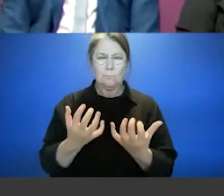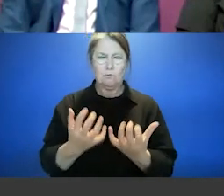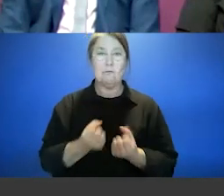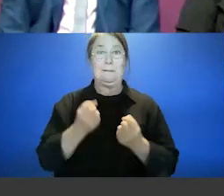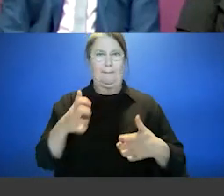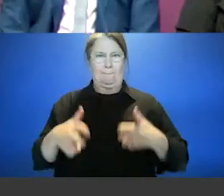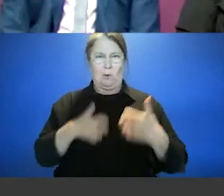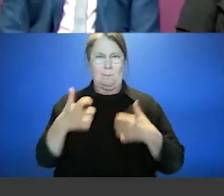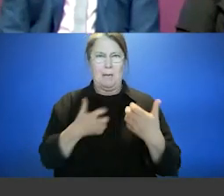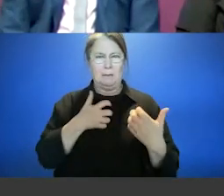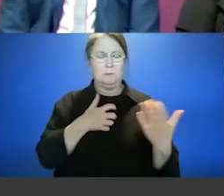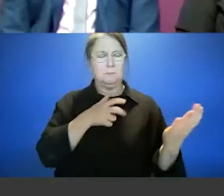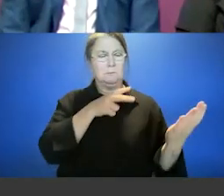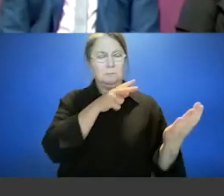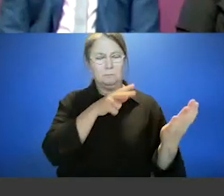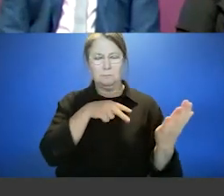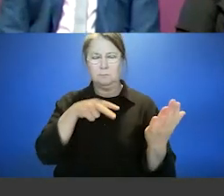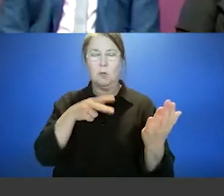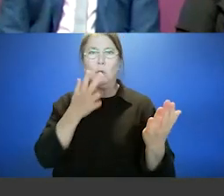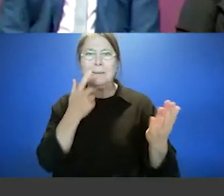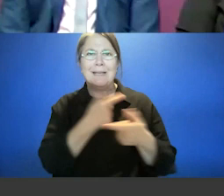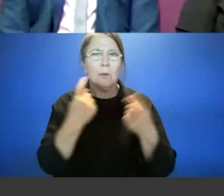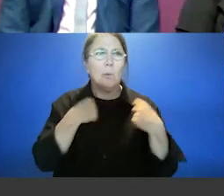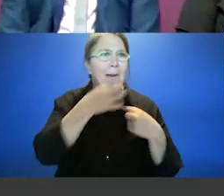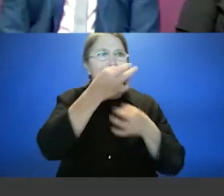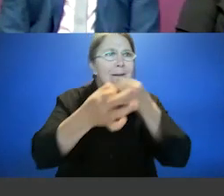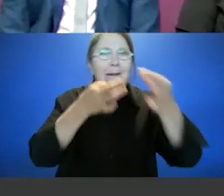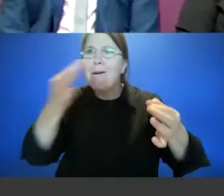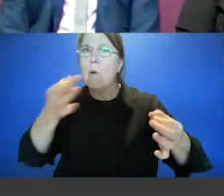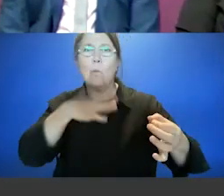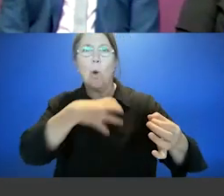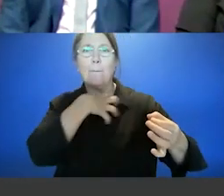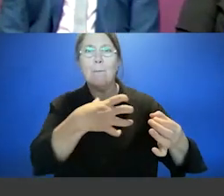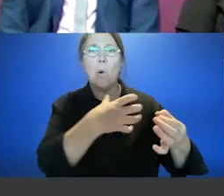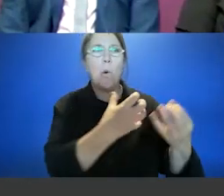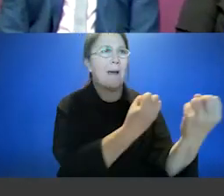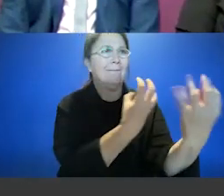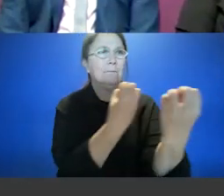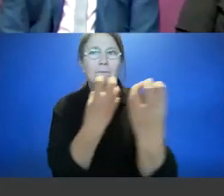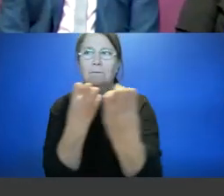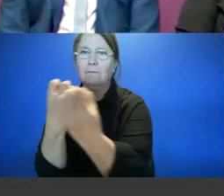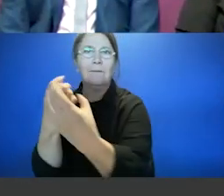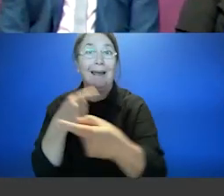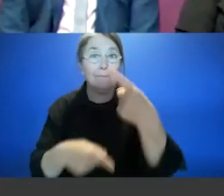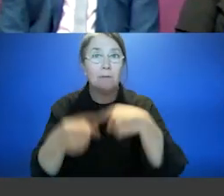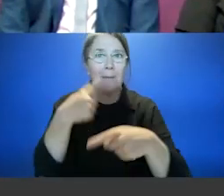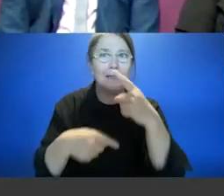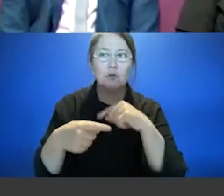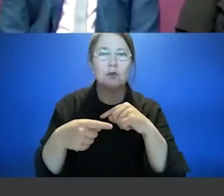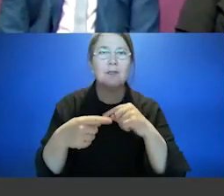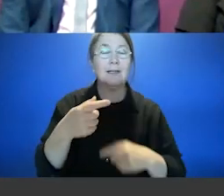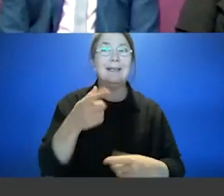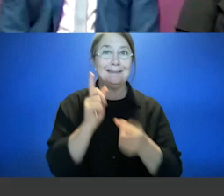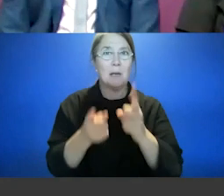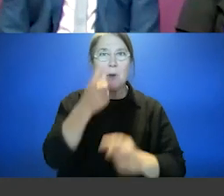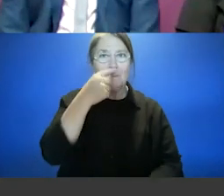an investigation. And we often understand that complainants might be mixed up and understand that or think that IBAC is investigating a matter